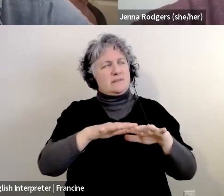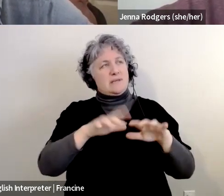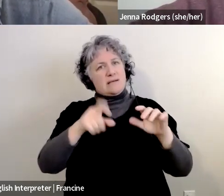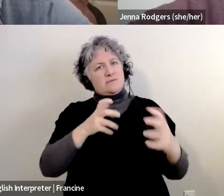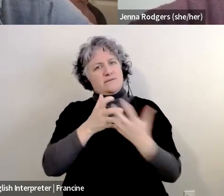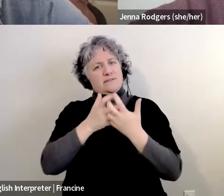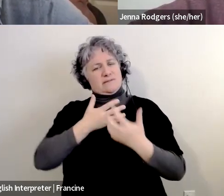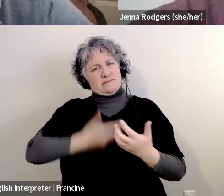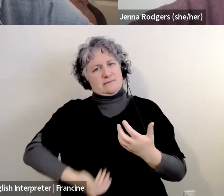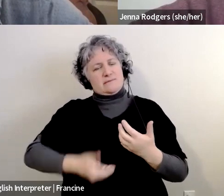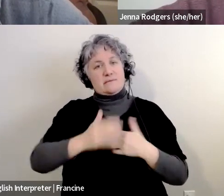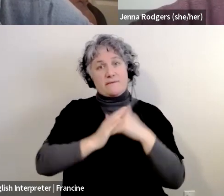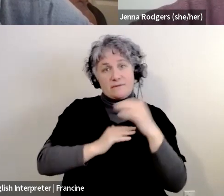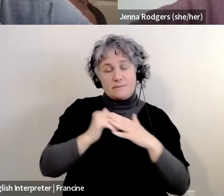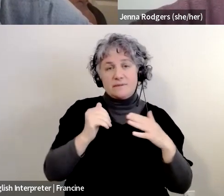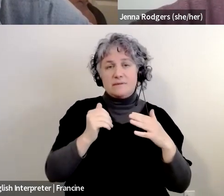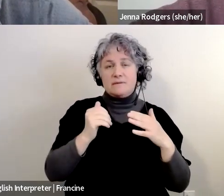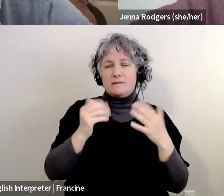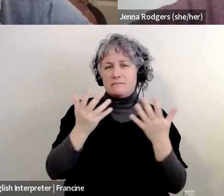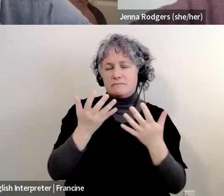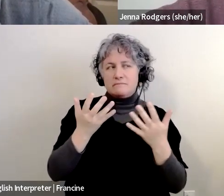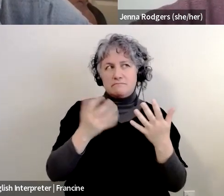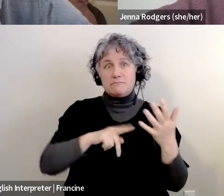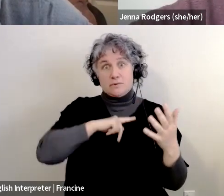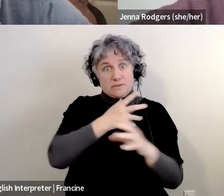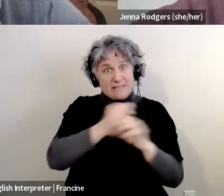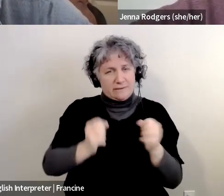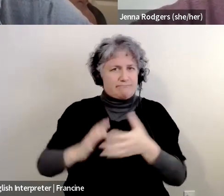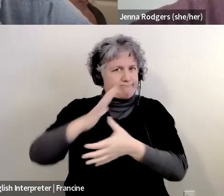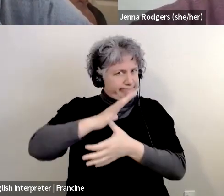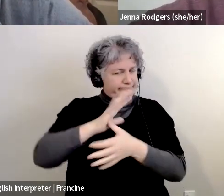that you're in. And personal safety always has to come first.